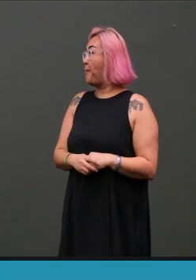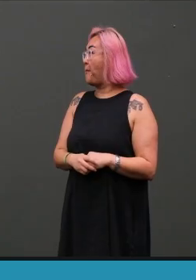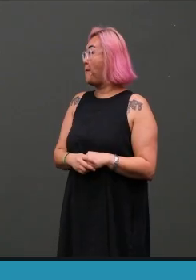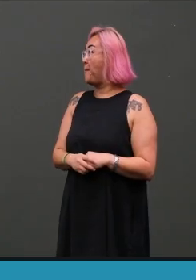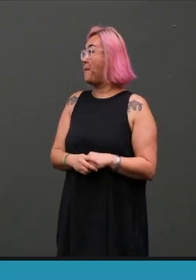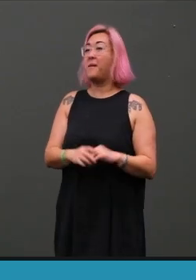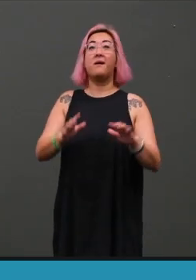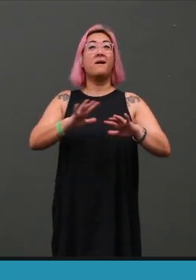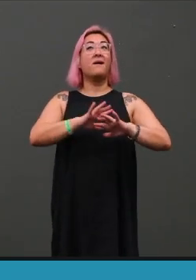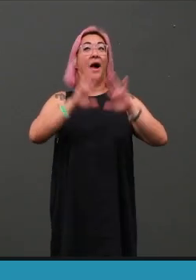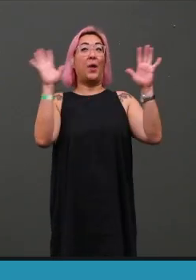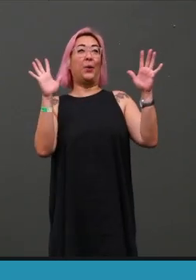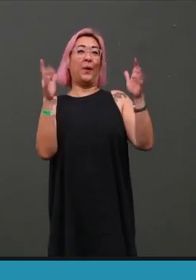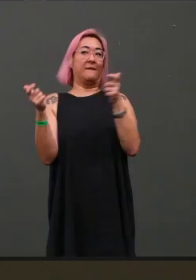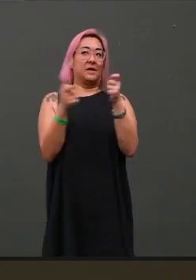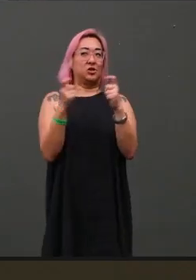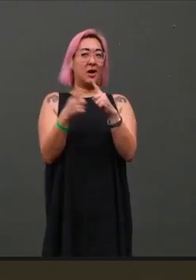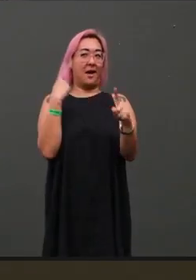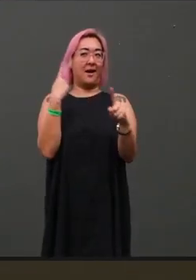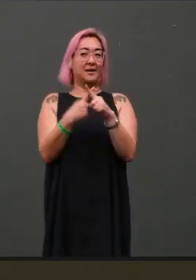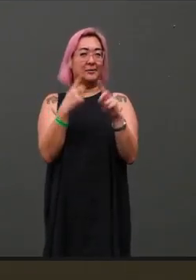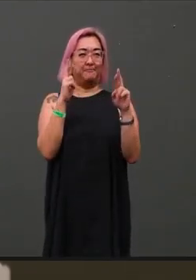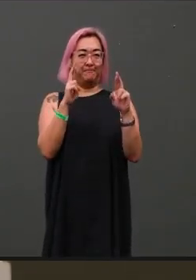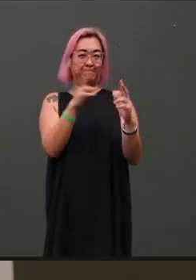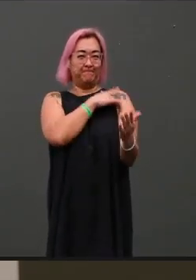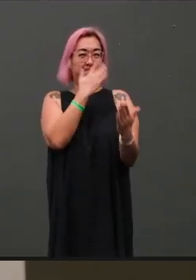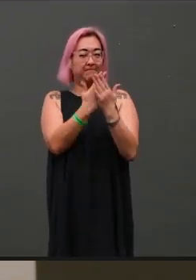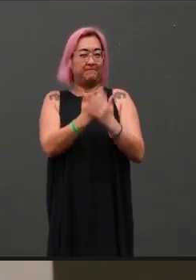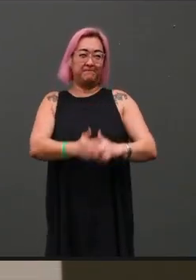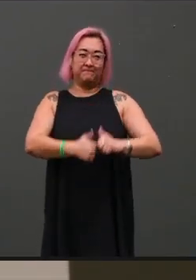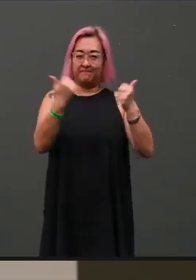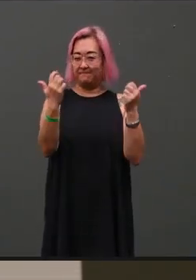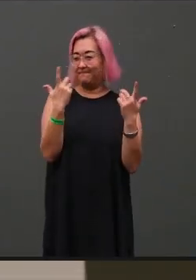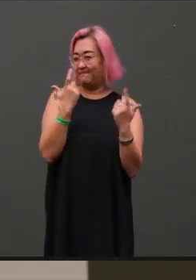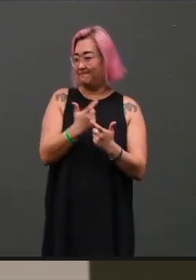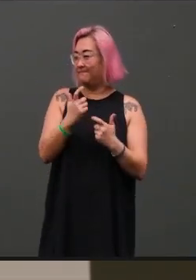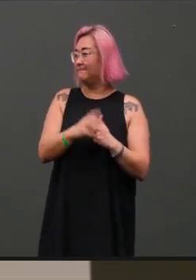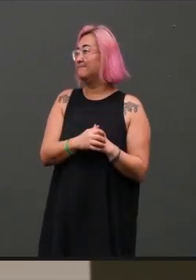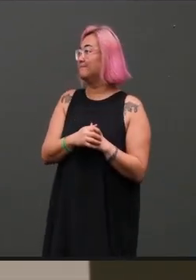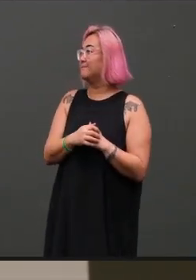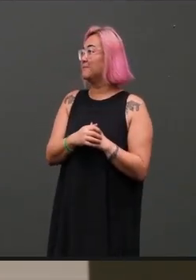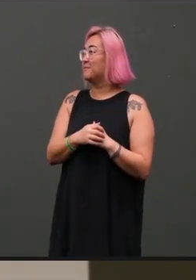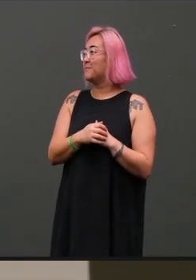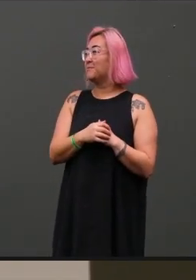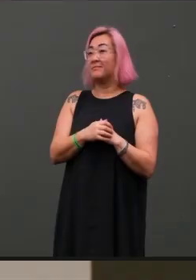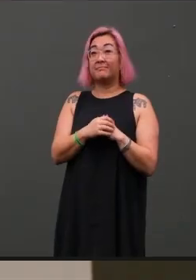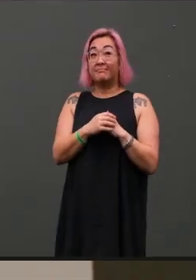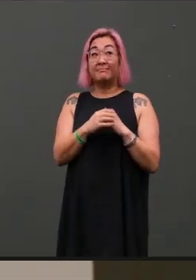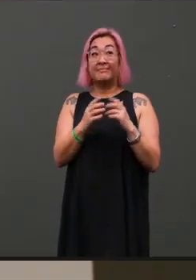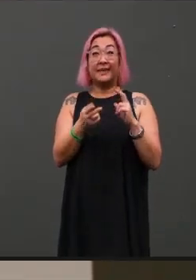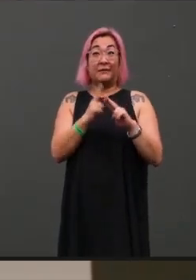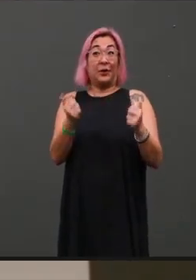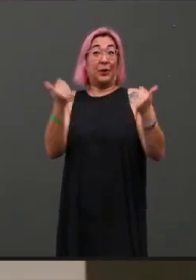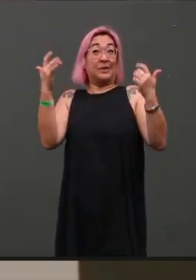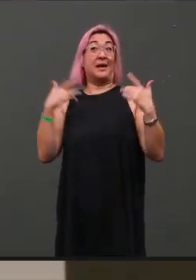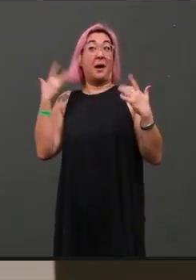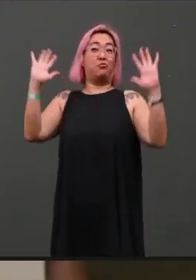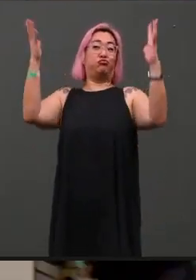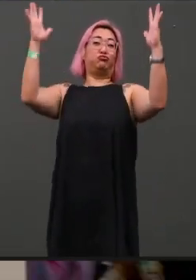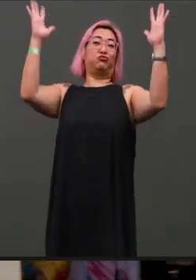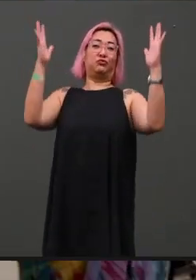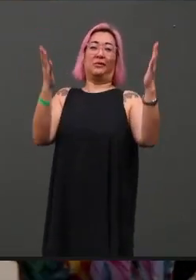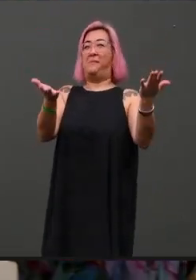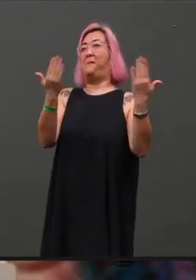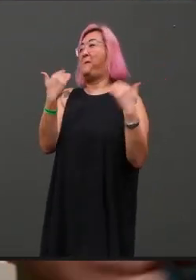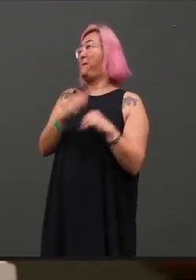AdventureX. I hope you had a good event so far. Cheer for if you had a good event. Thank